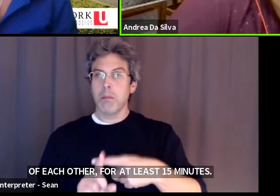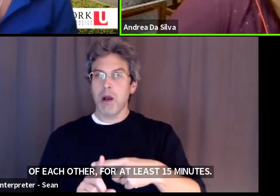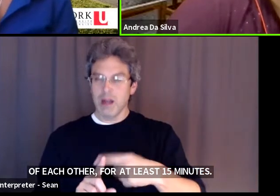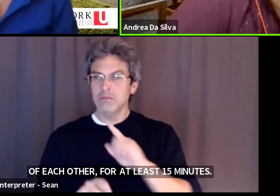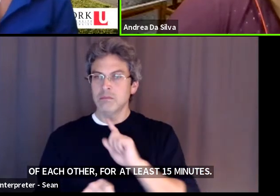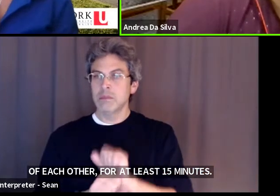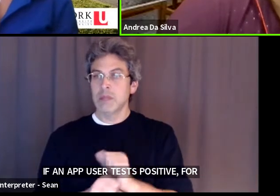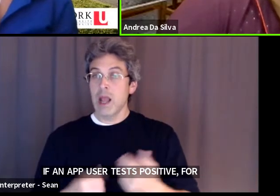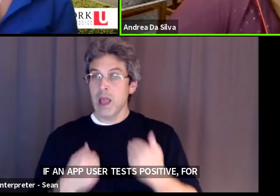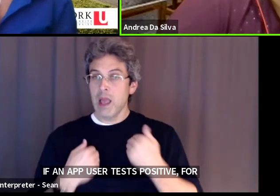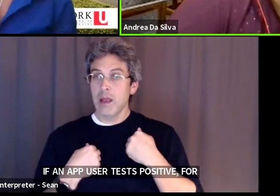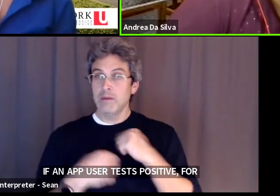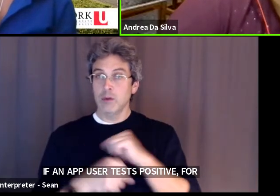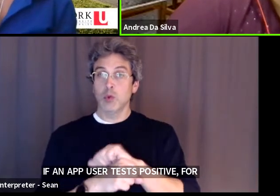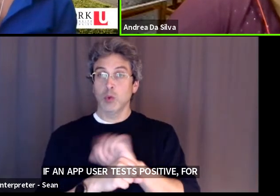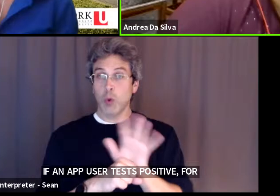then